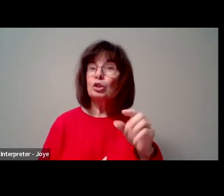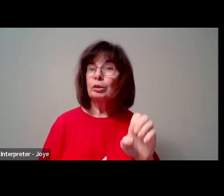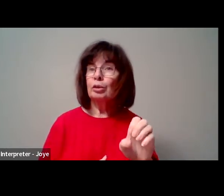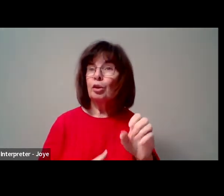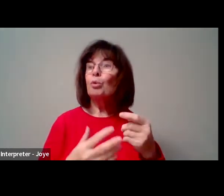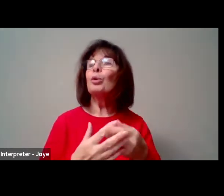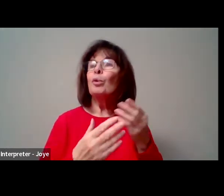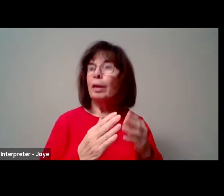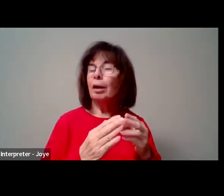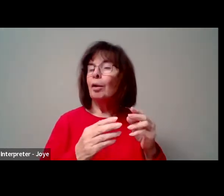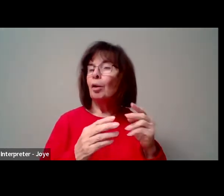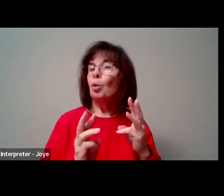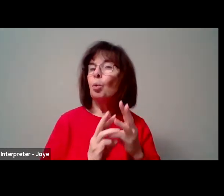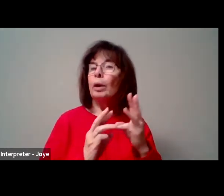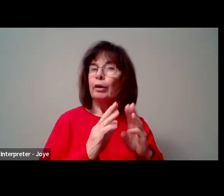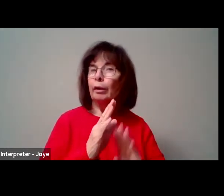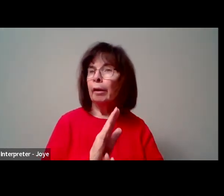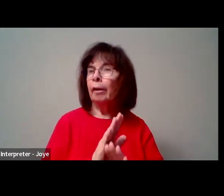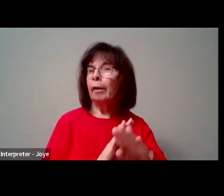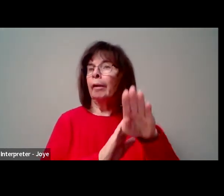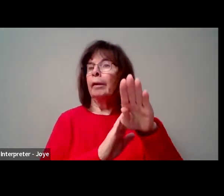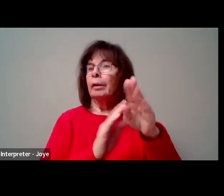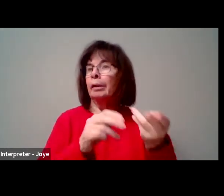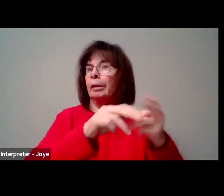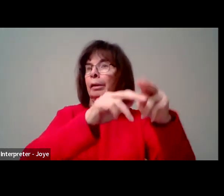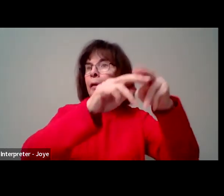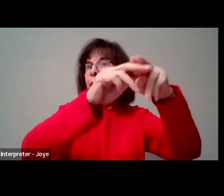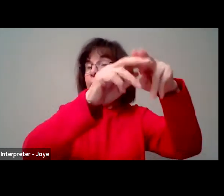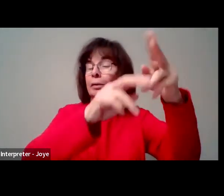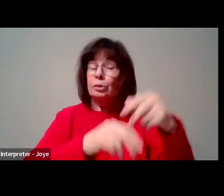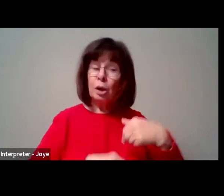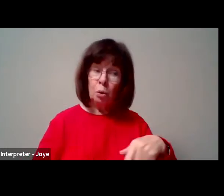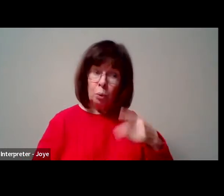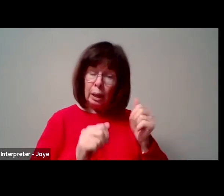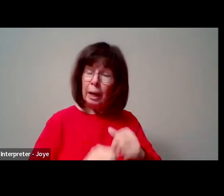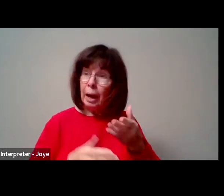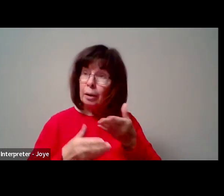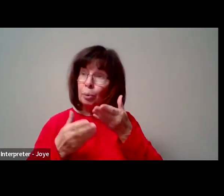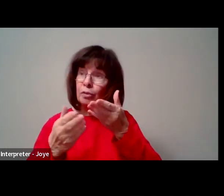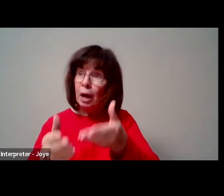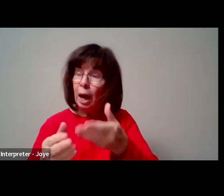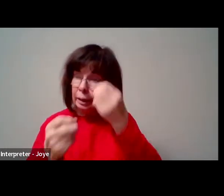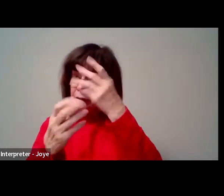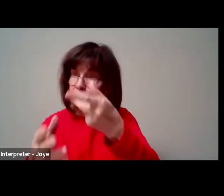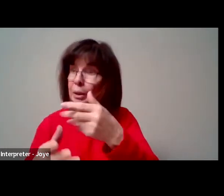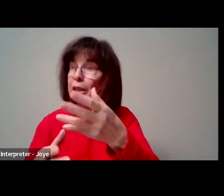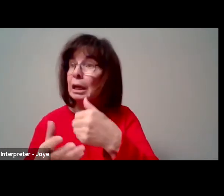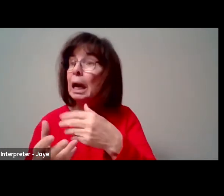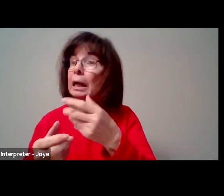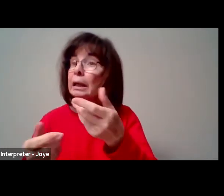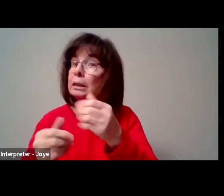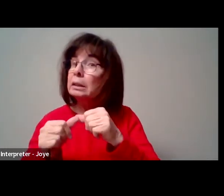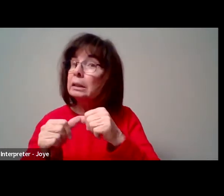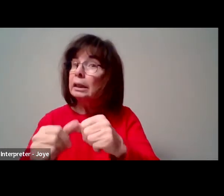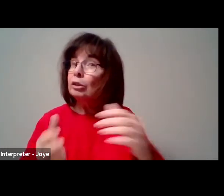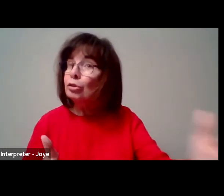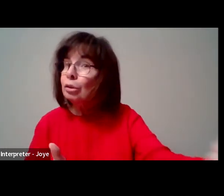surge, so that we can continue to provide you all information, continue to get information from you all, continue